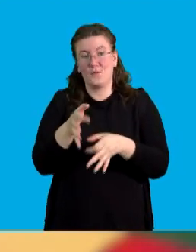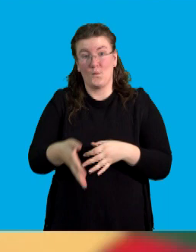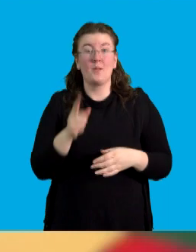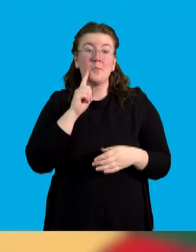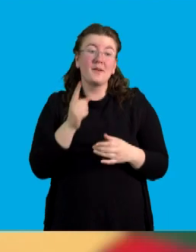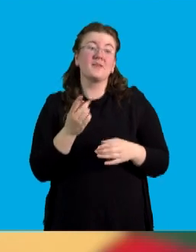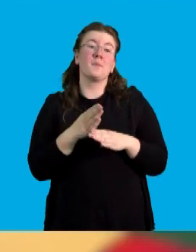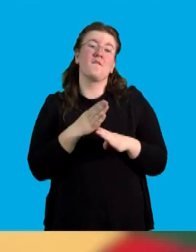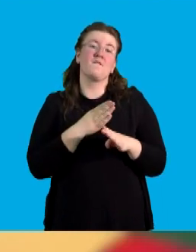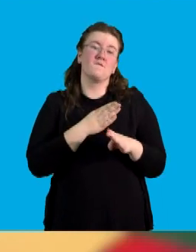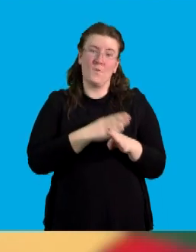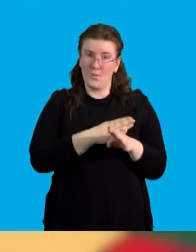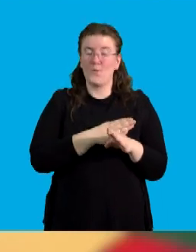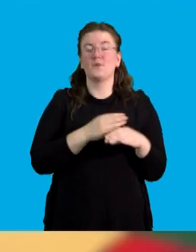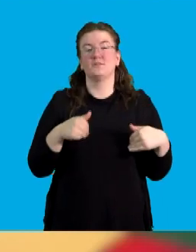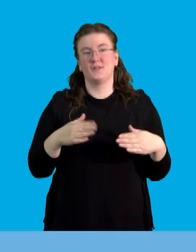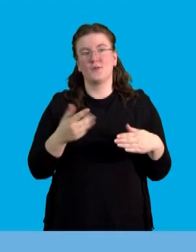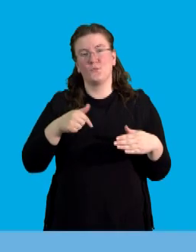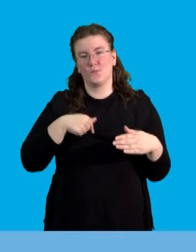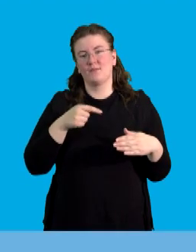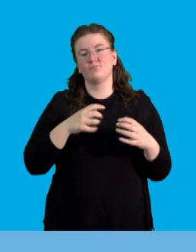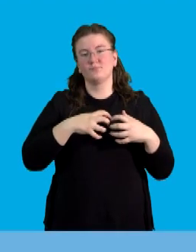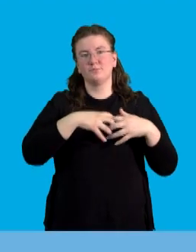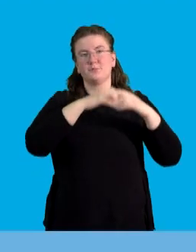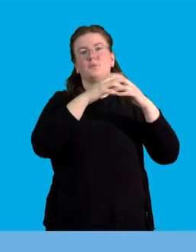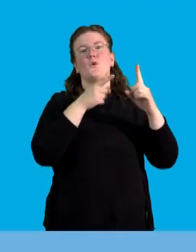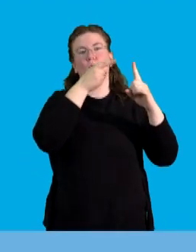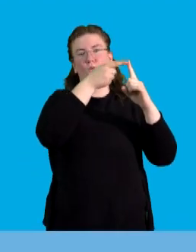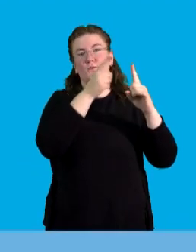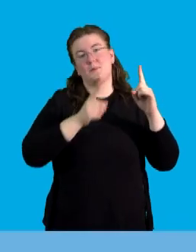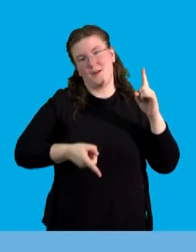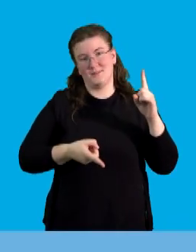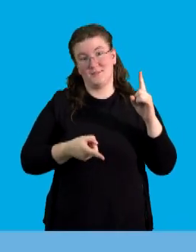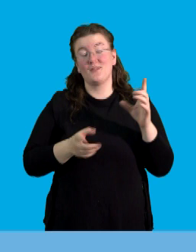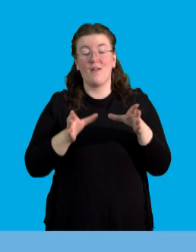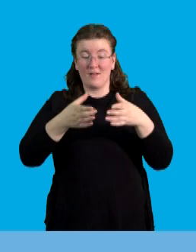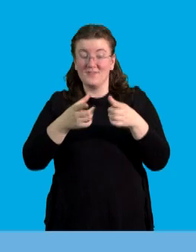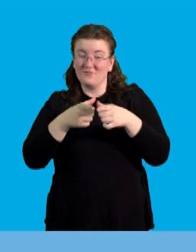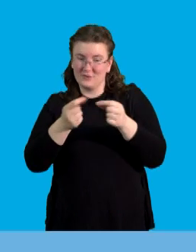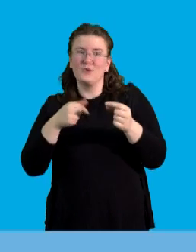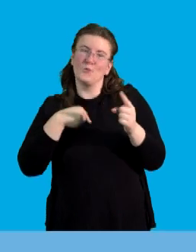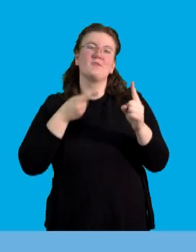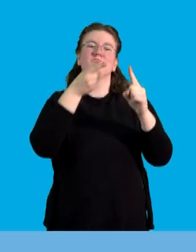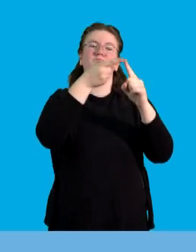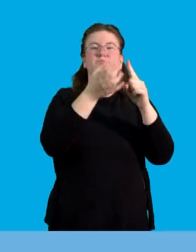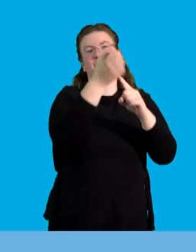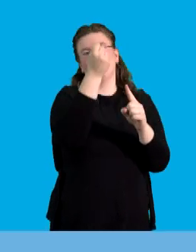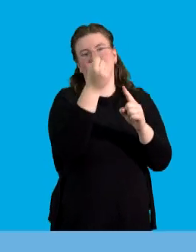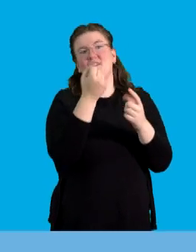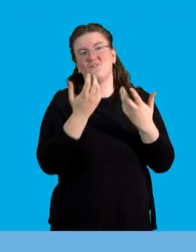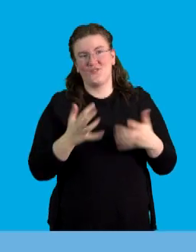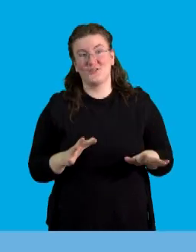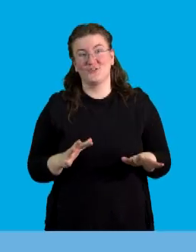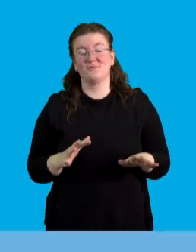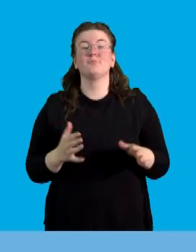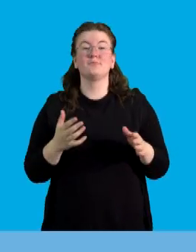point, we then need to now make certain goals that we need to achieve by the end of the lesson. And the goals that we are making are as follows.